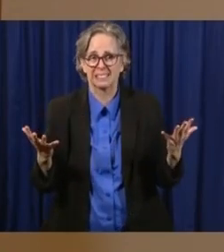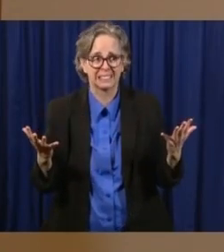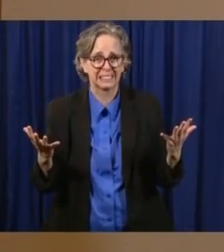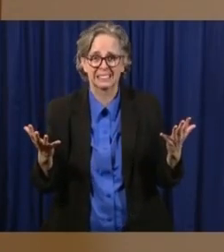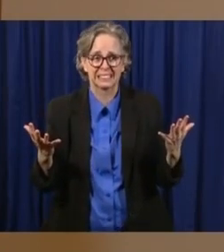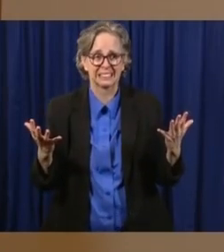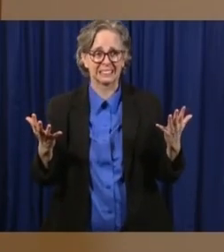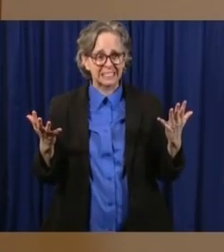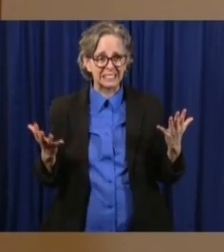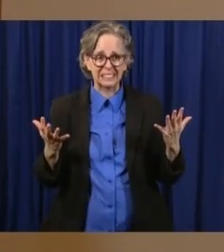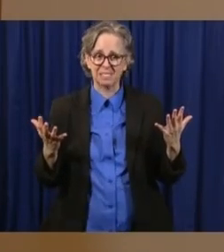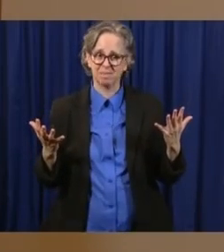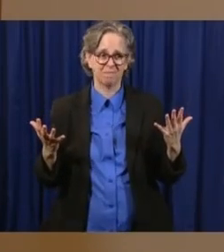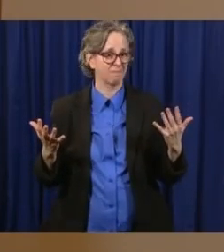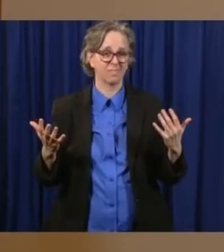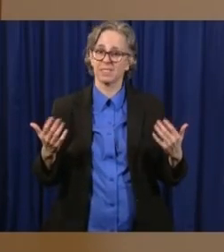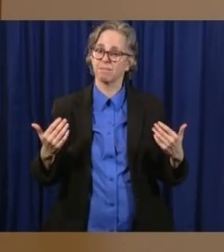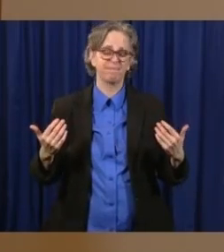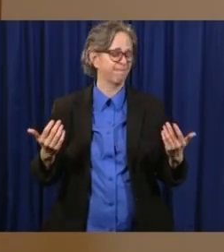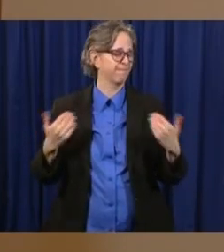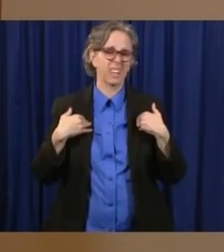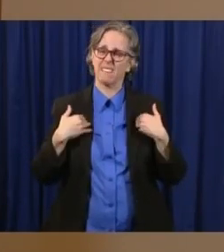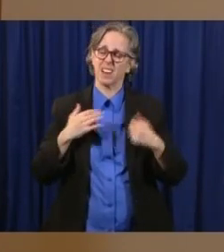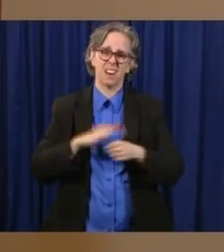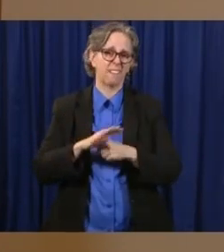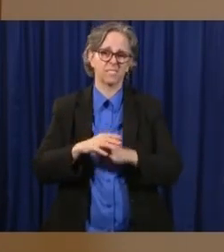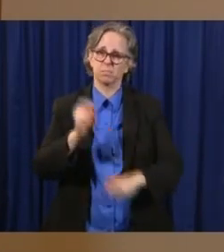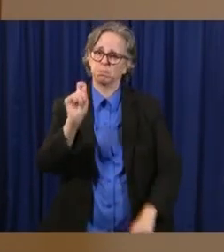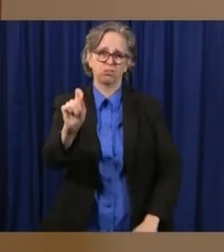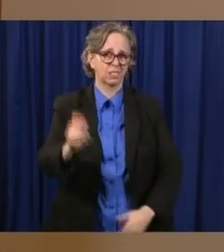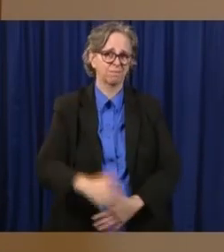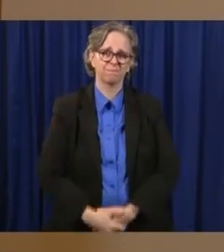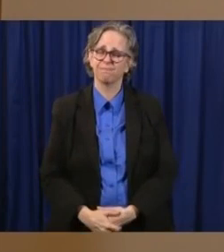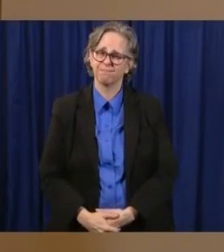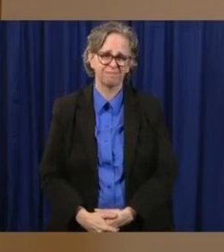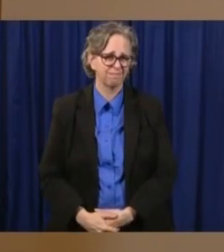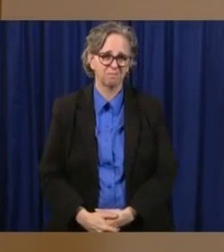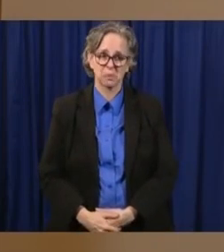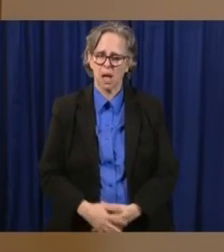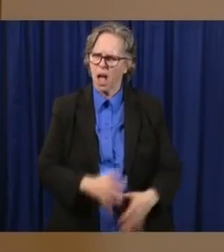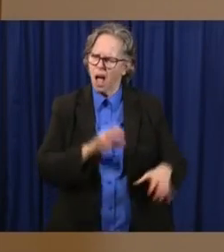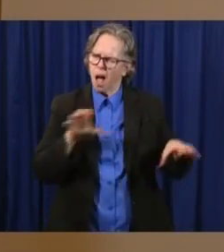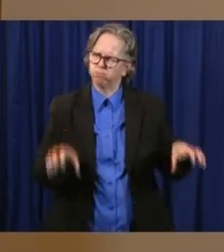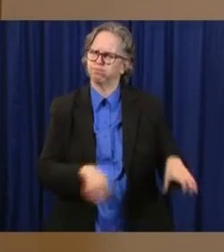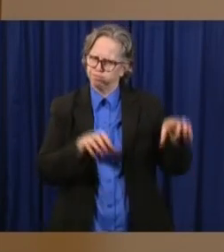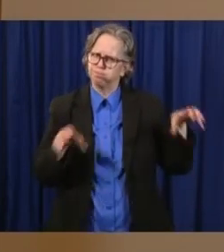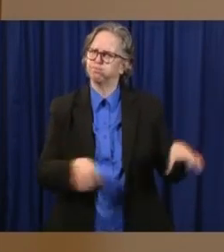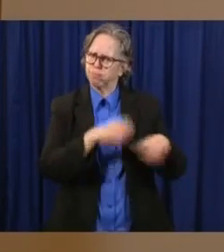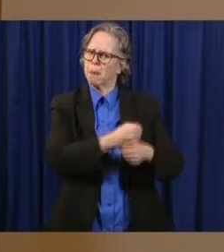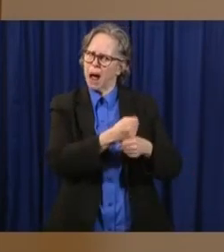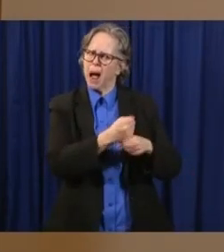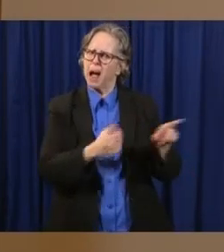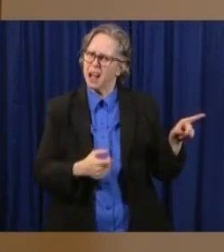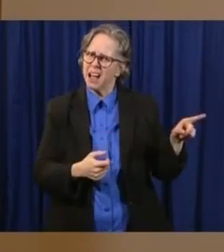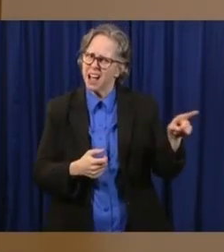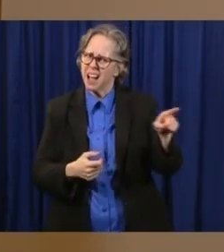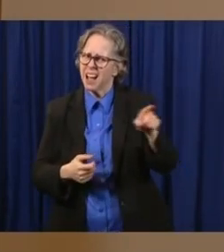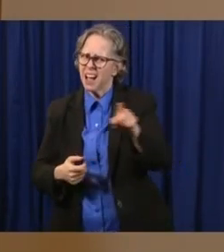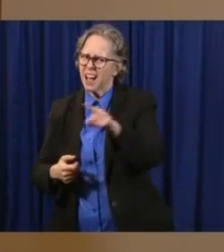have enough testing. And they're working tirelessly. They're allotting the tests that they do